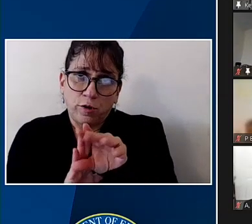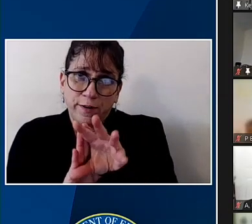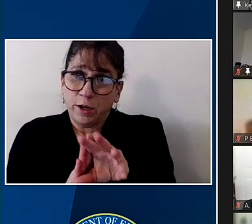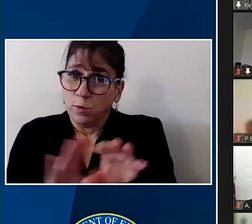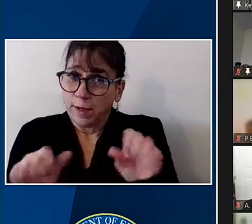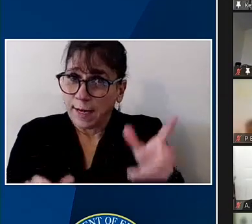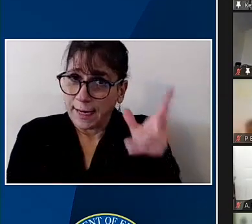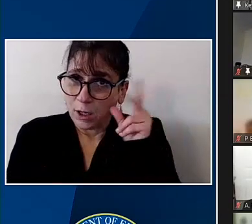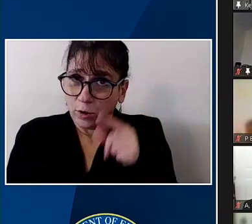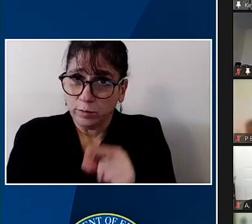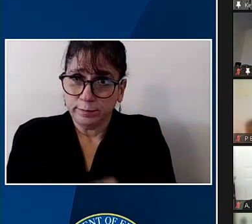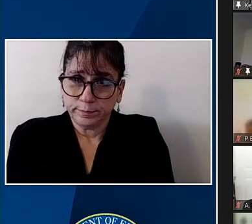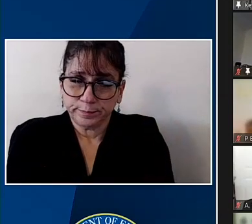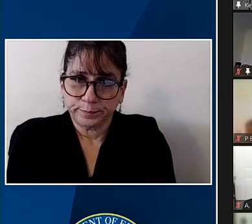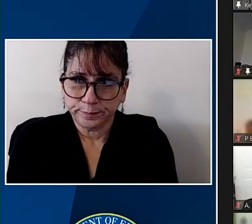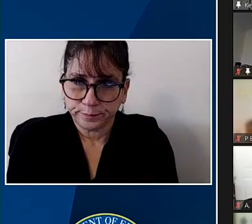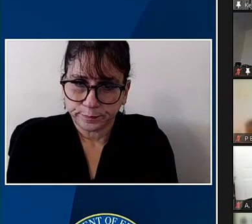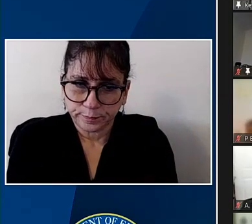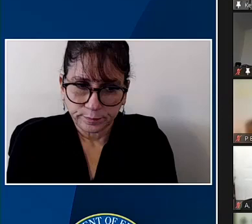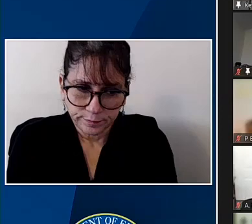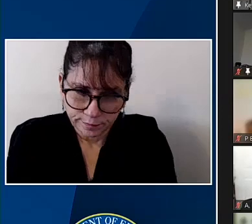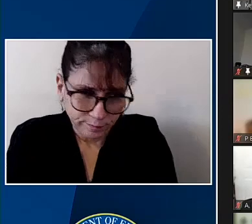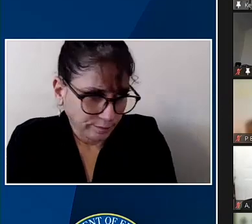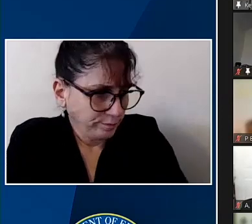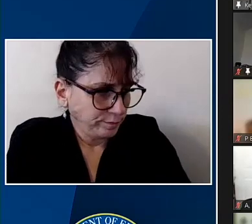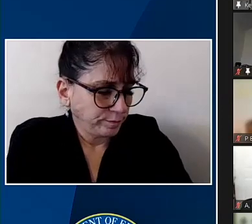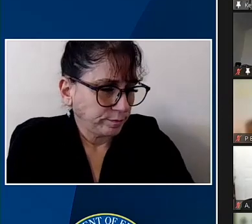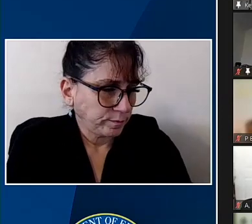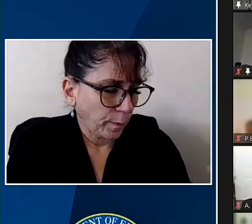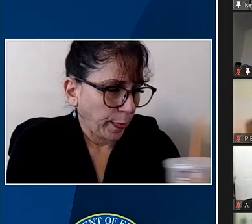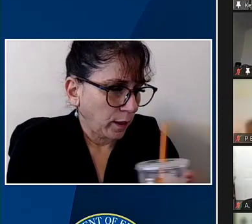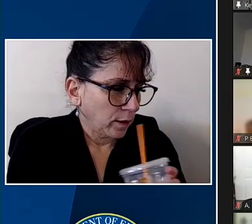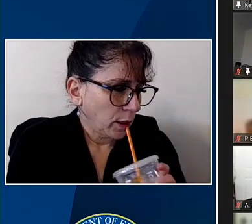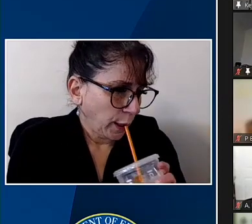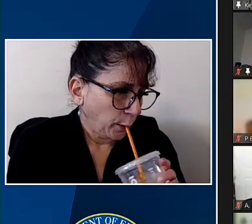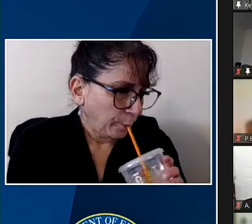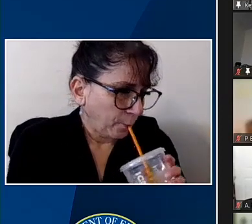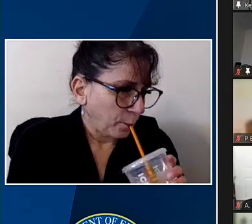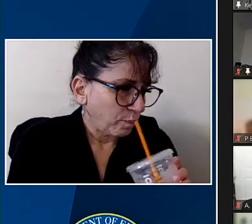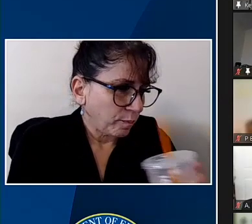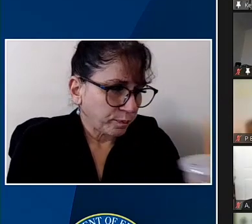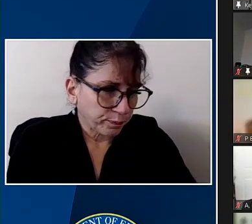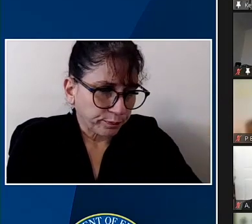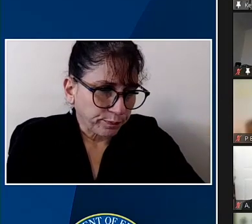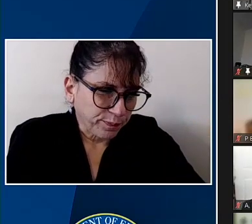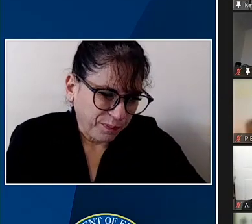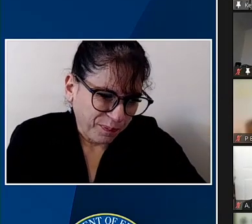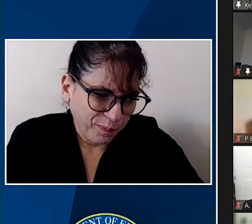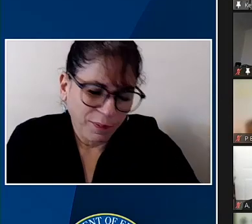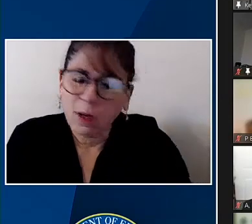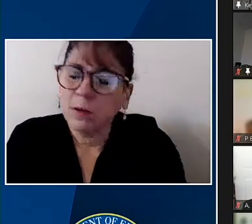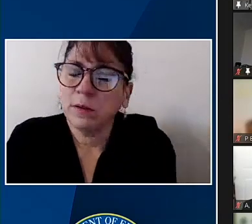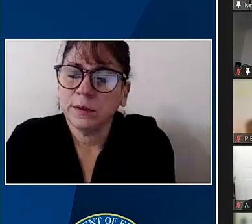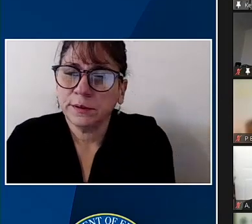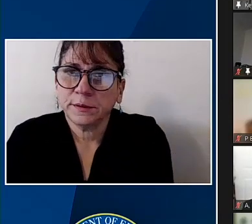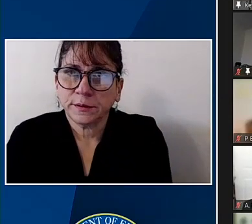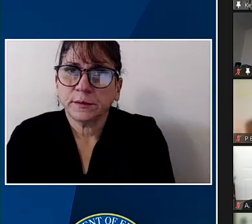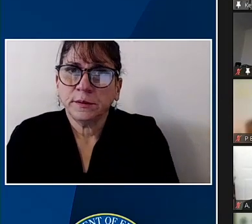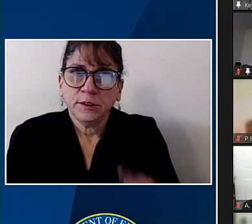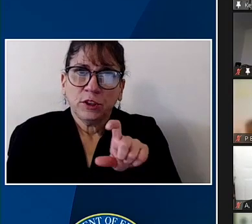hear you, and that's great if you just want to stick with that. Okay. I see you turning on your video. It should be turned on. It's a lock screen right now.